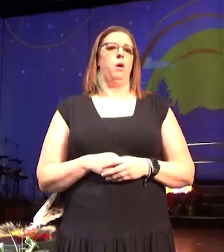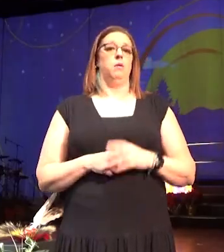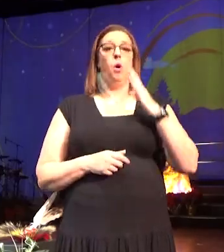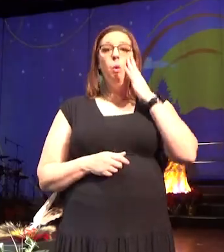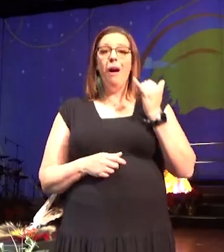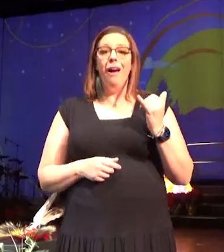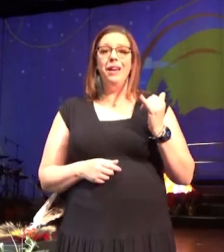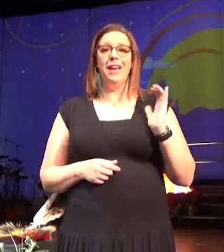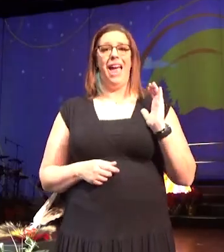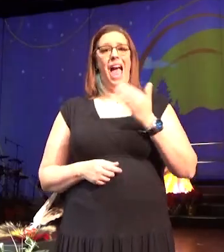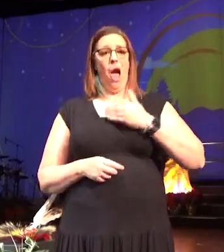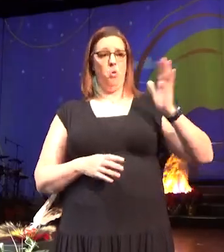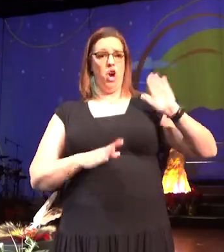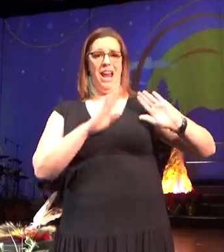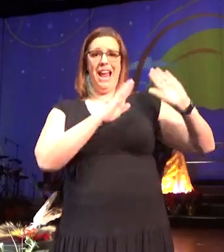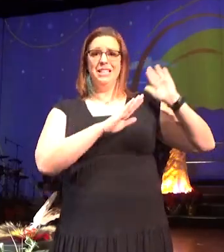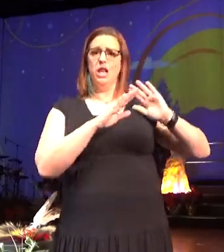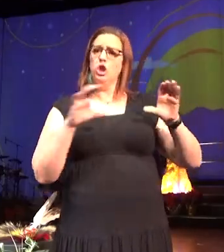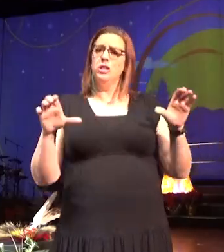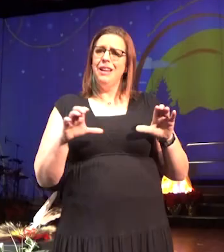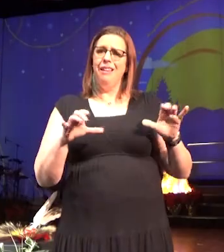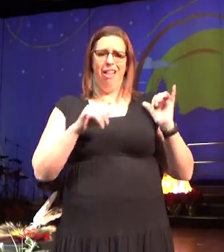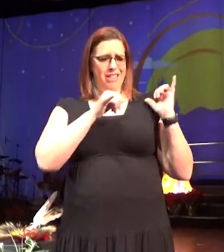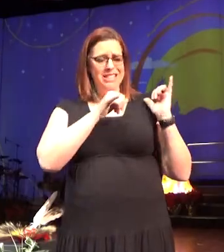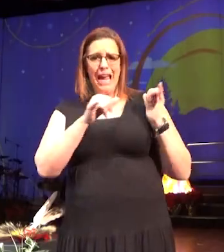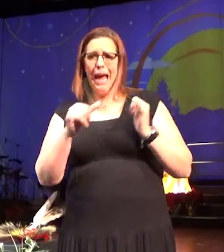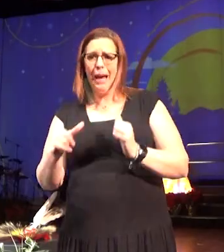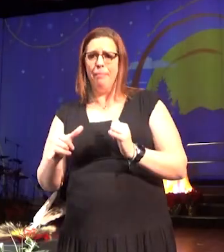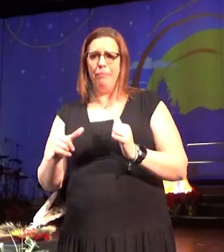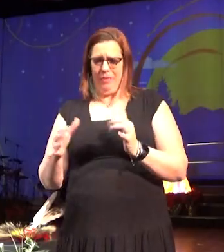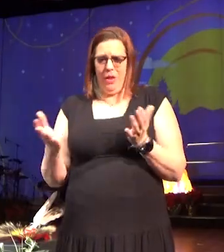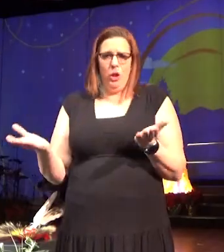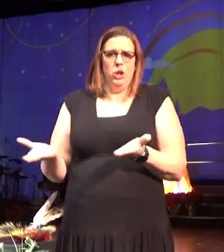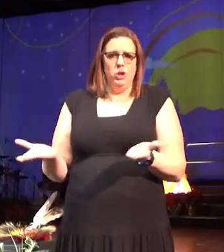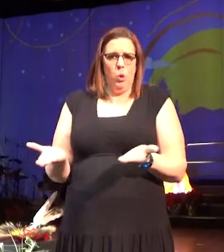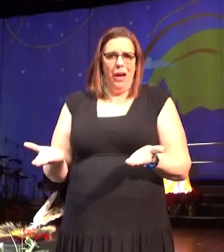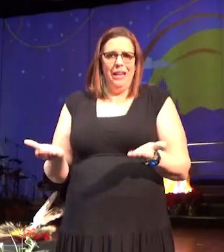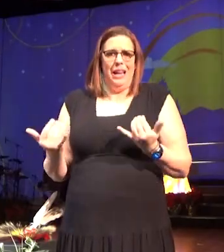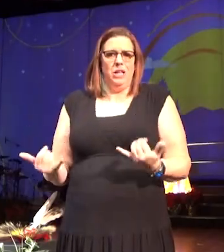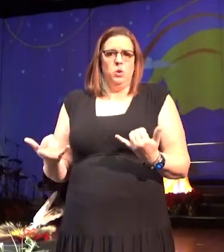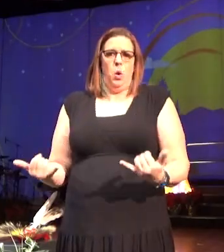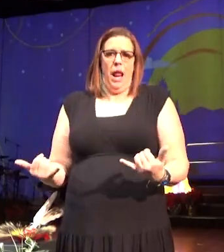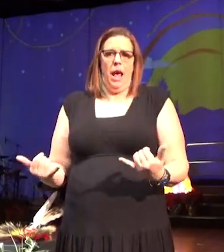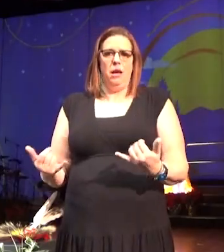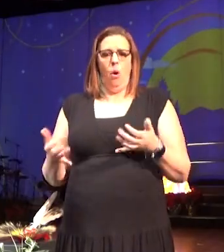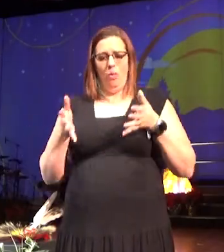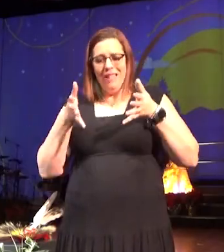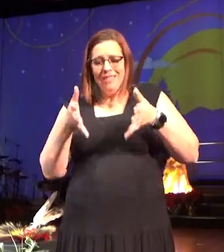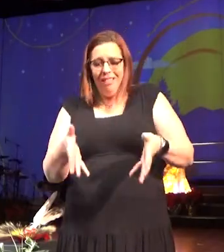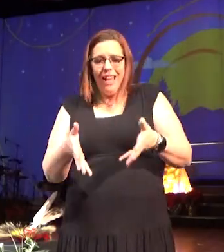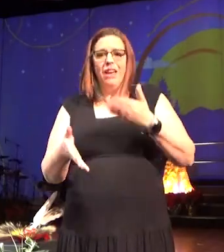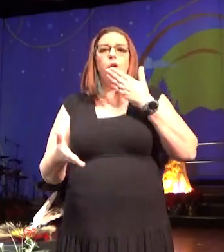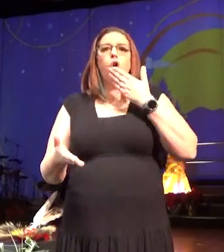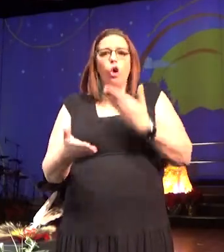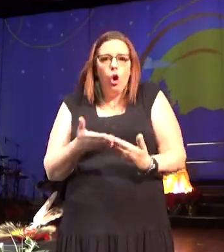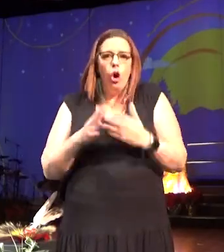Because our ancestors did that for us. So let's do that for them. Let's leave a good world for